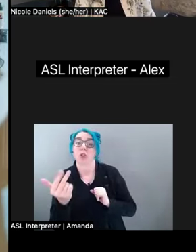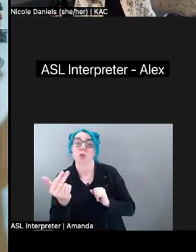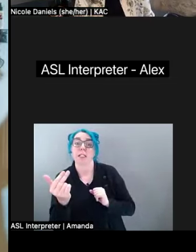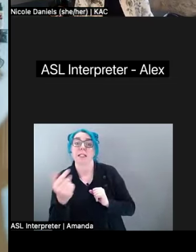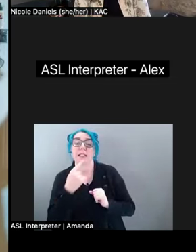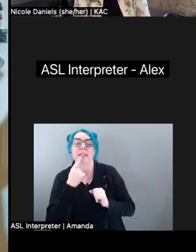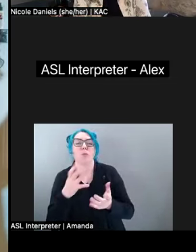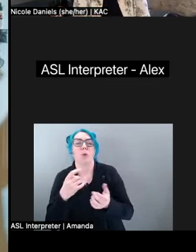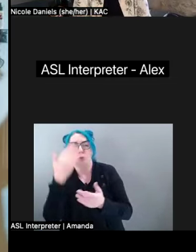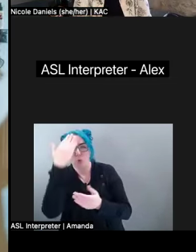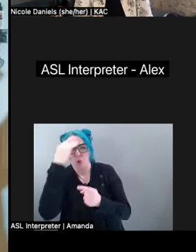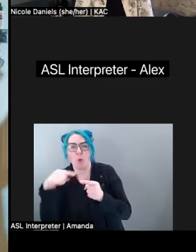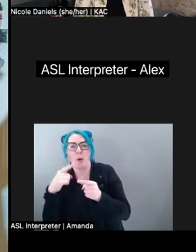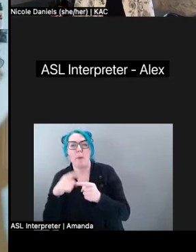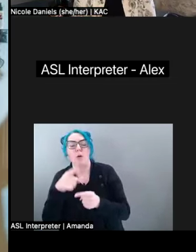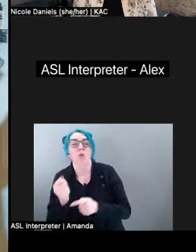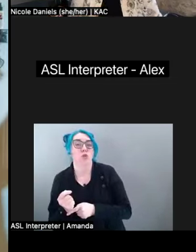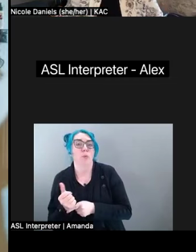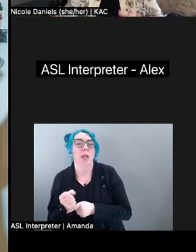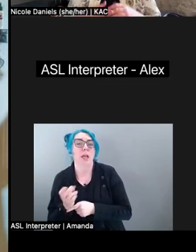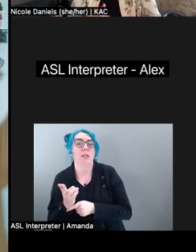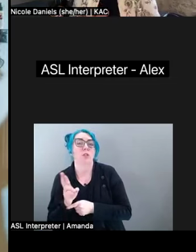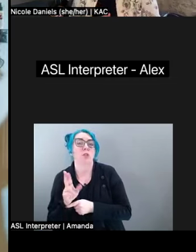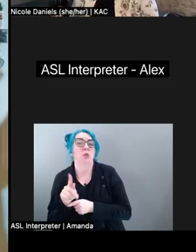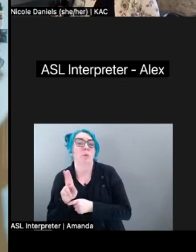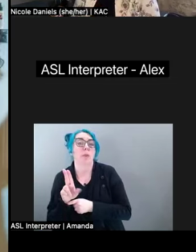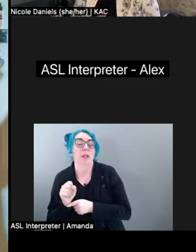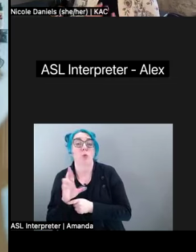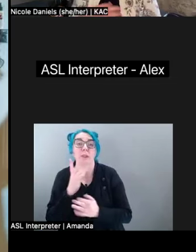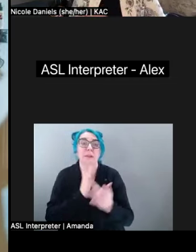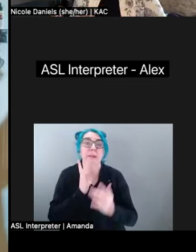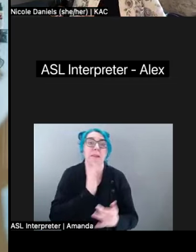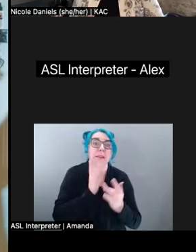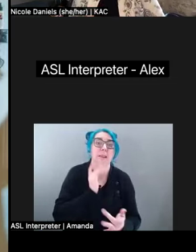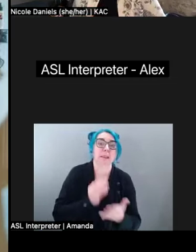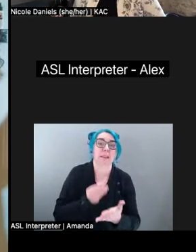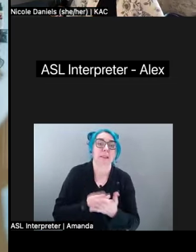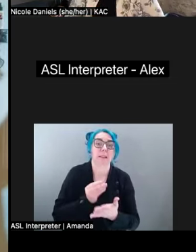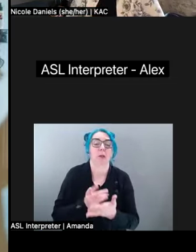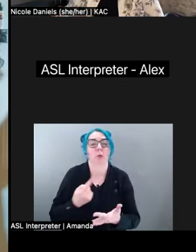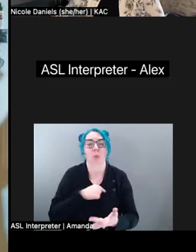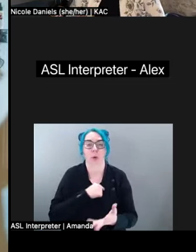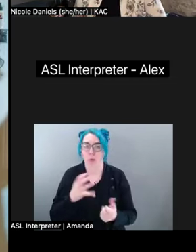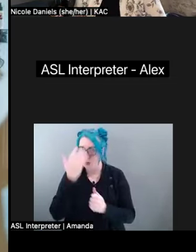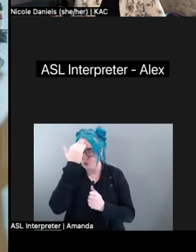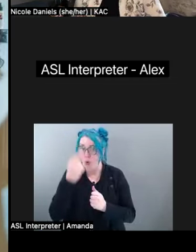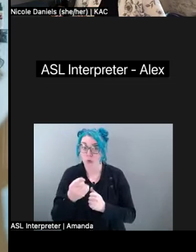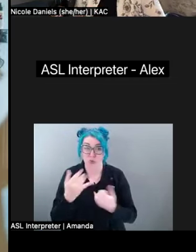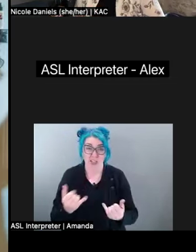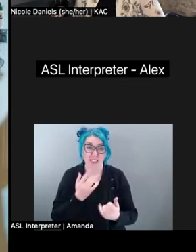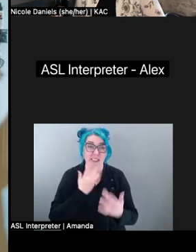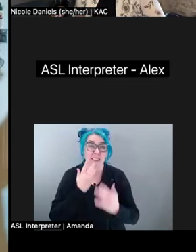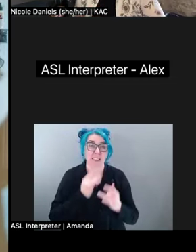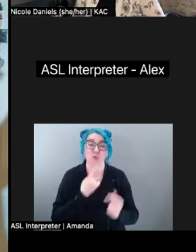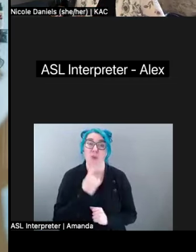if your organization has an accumulated deficit, we want to see your deficit reduction plan. And if you have an